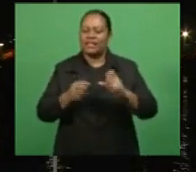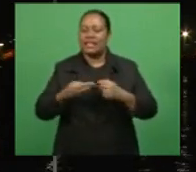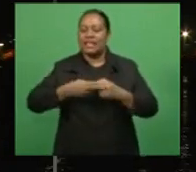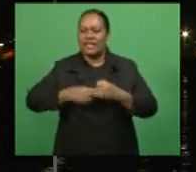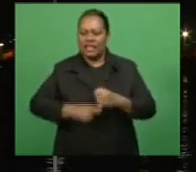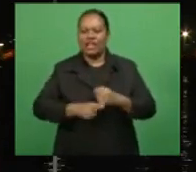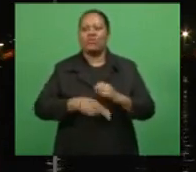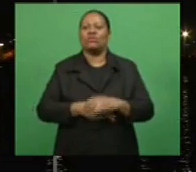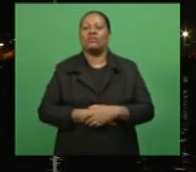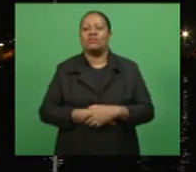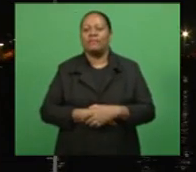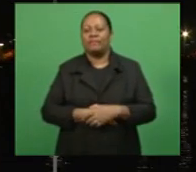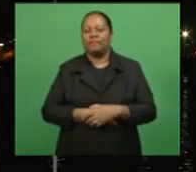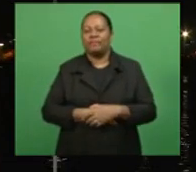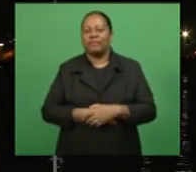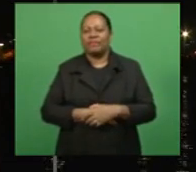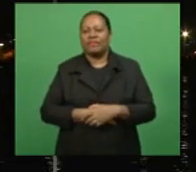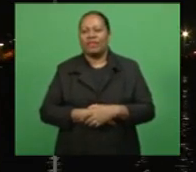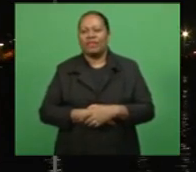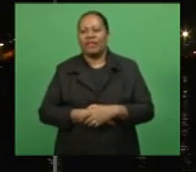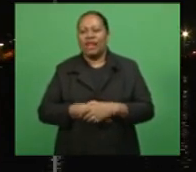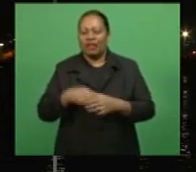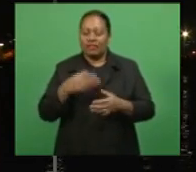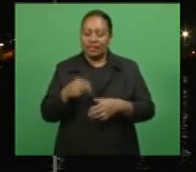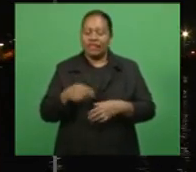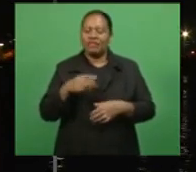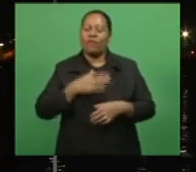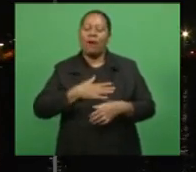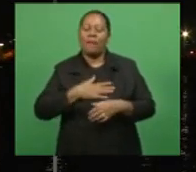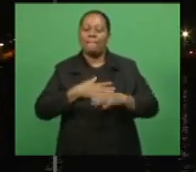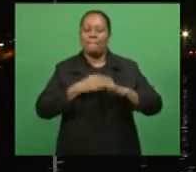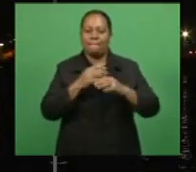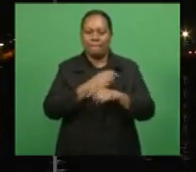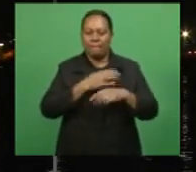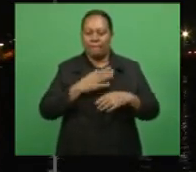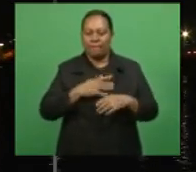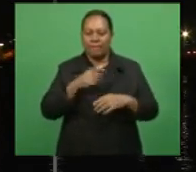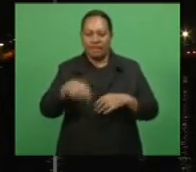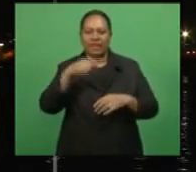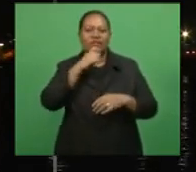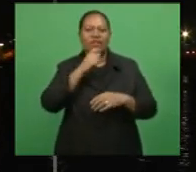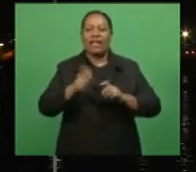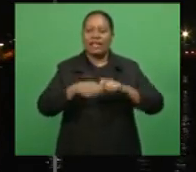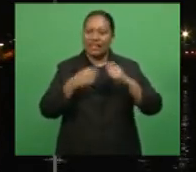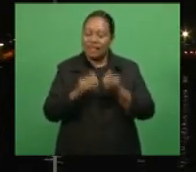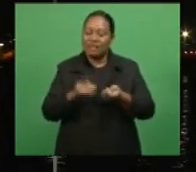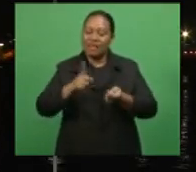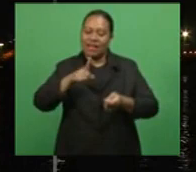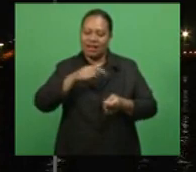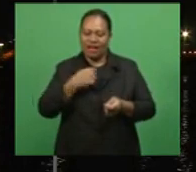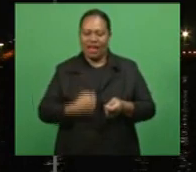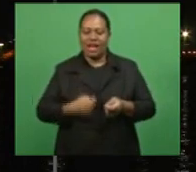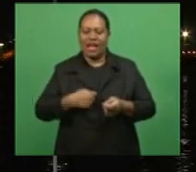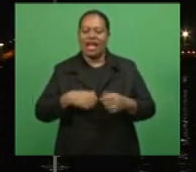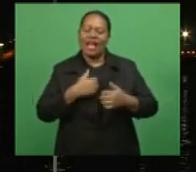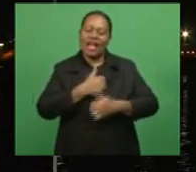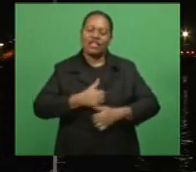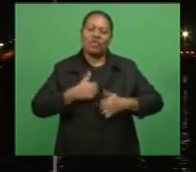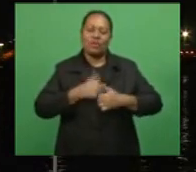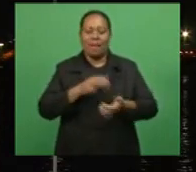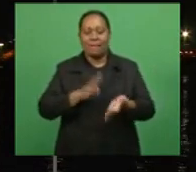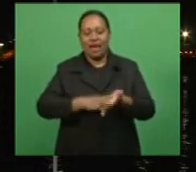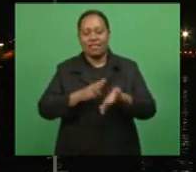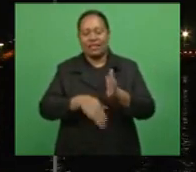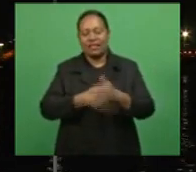simply hashtag FBC News. And that's it from the news desk this evening. From the team and I, have a safe and enjoyable Mother's Day